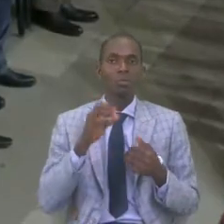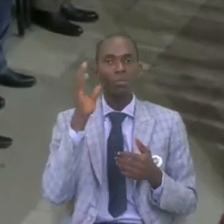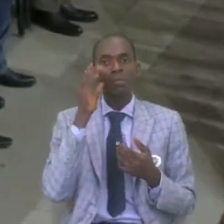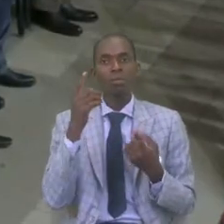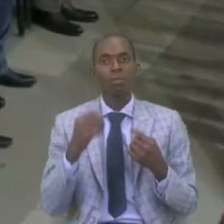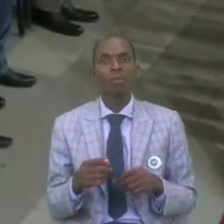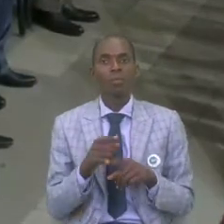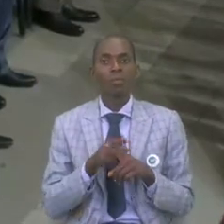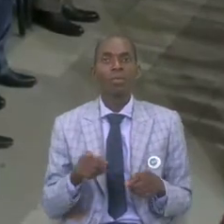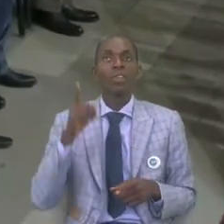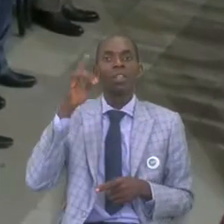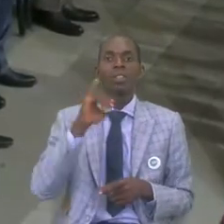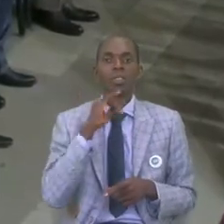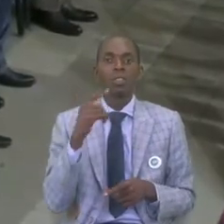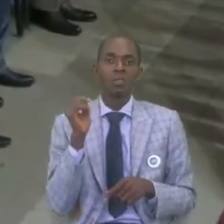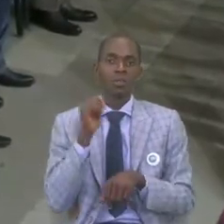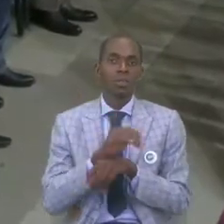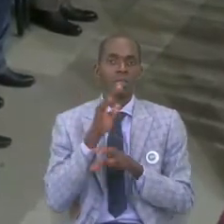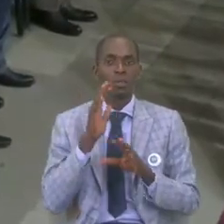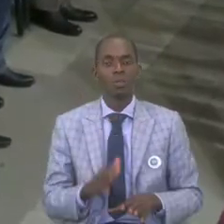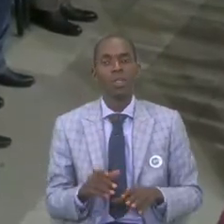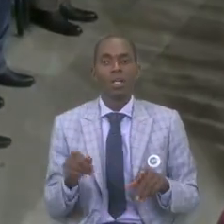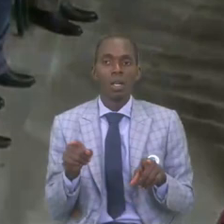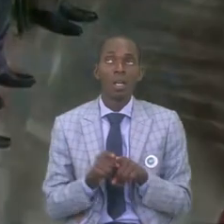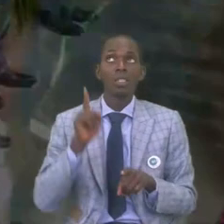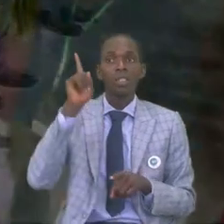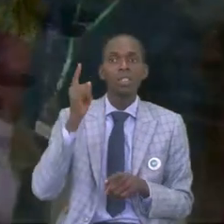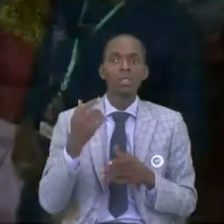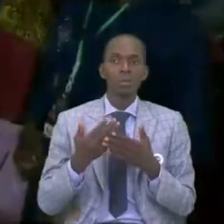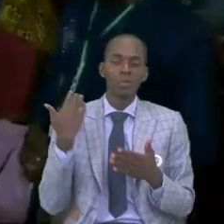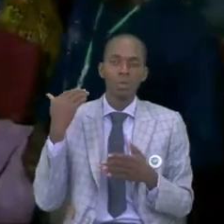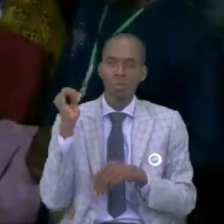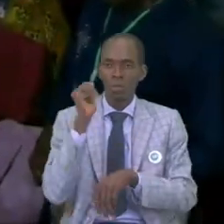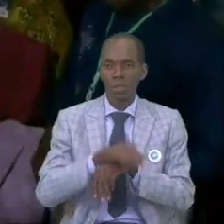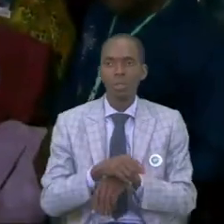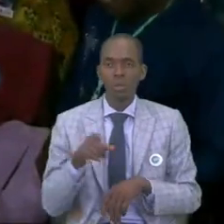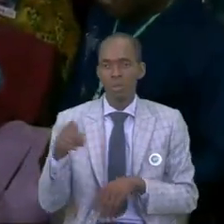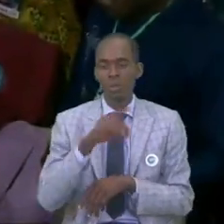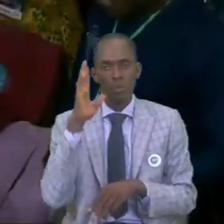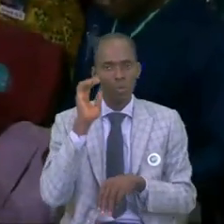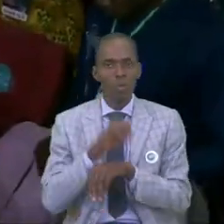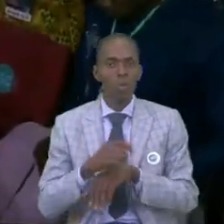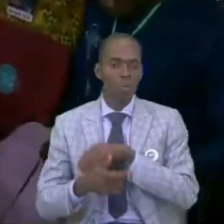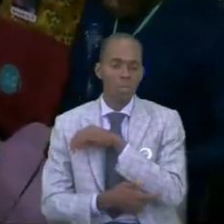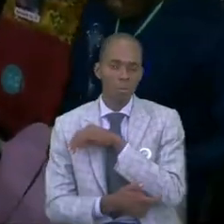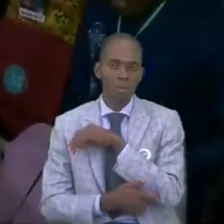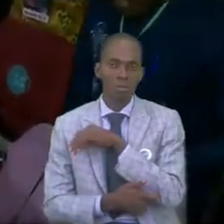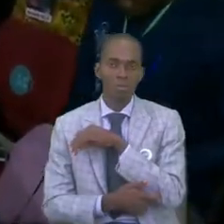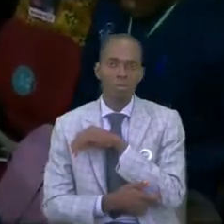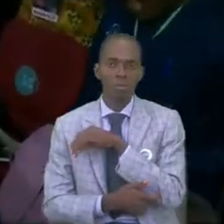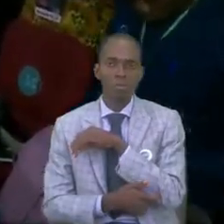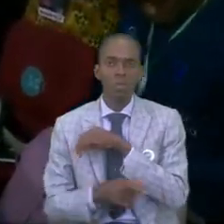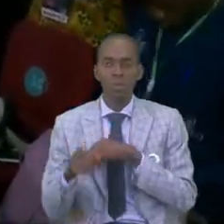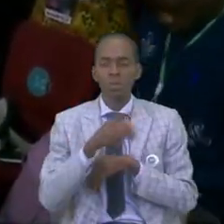he is the overcomer. Like he overcame, you'll overcome. You'll overcome temptation.